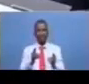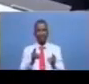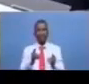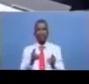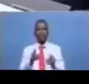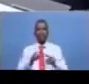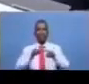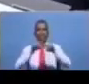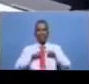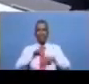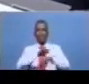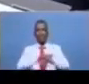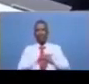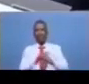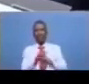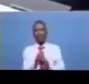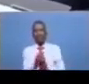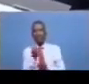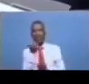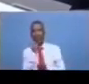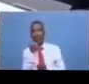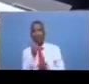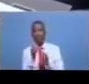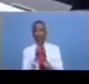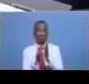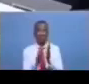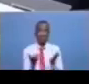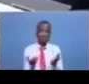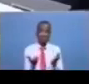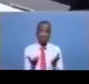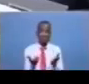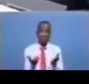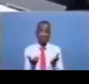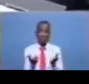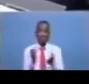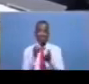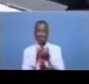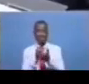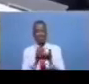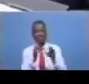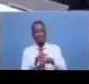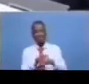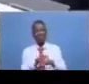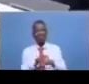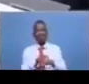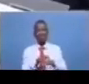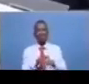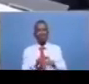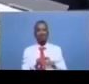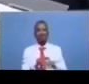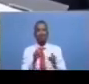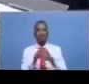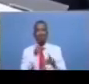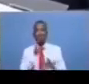was based on fundamental errors of law, which has occasioned a miscarriage of justice to